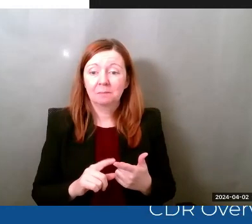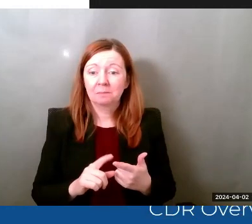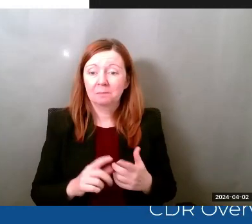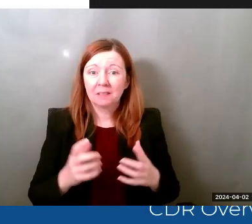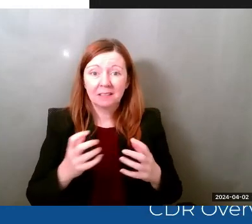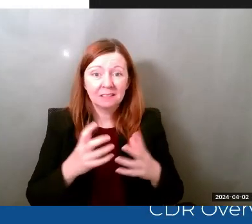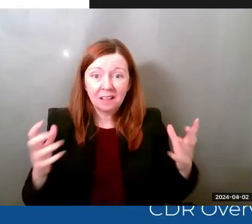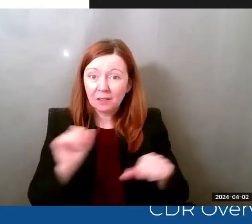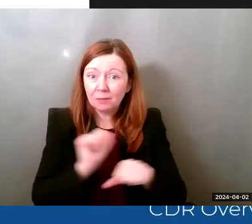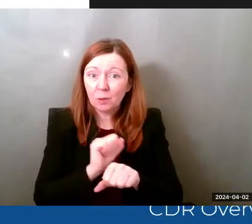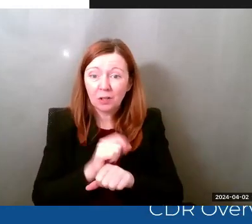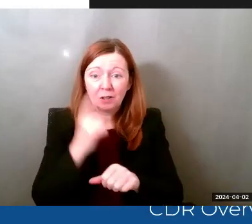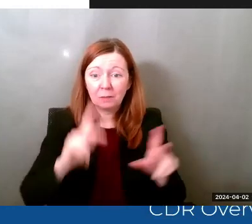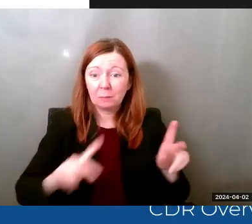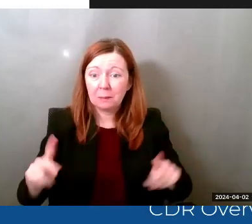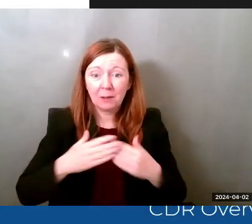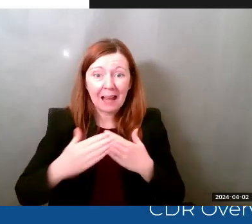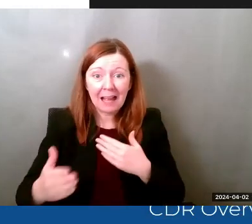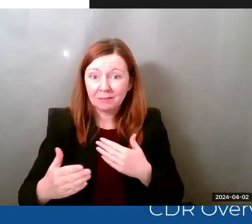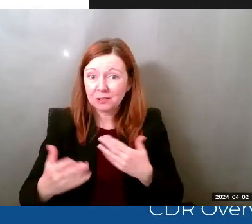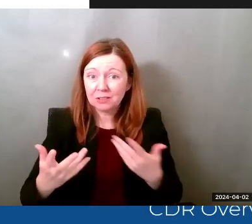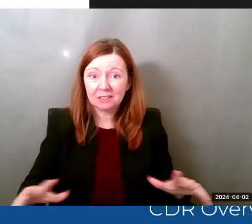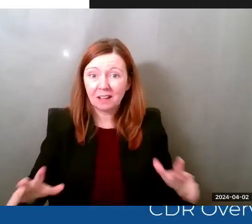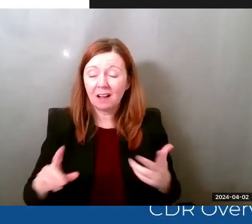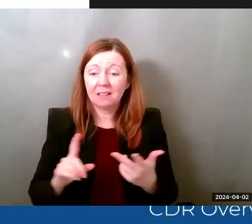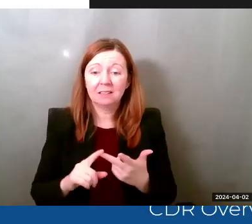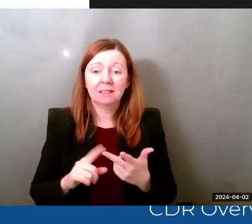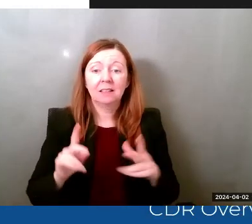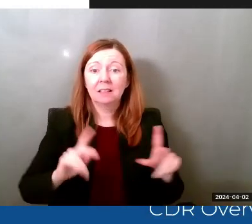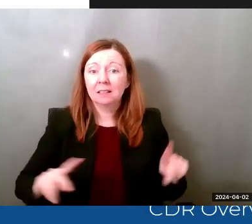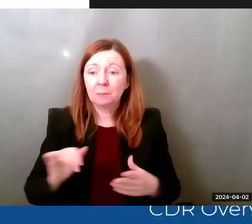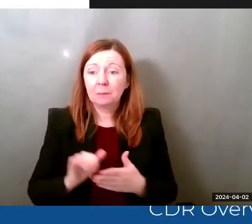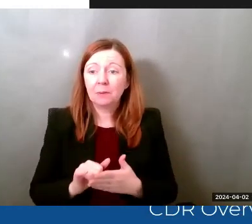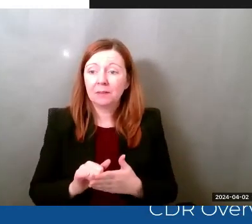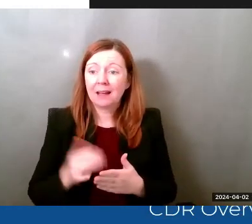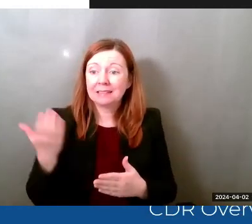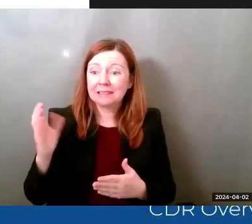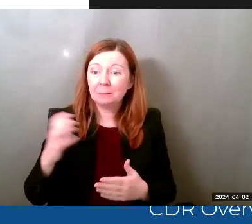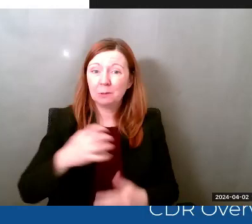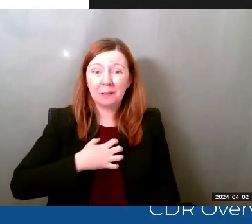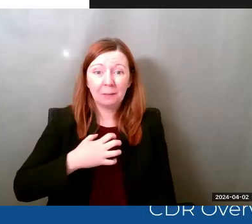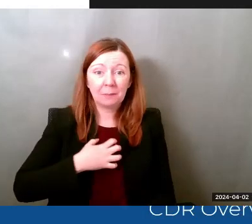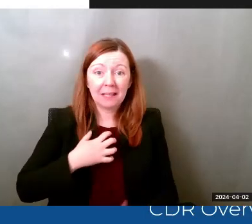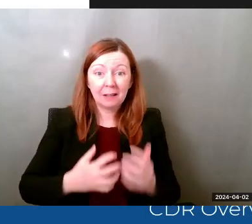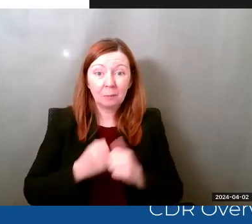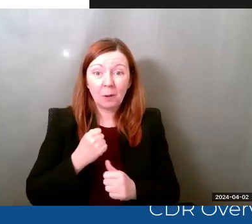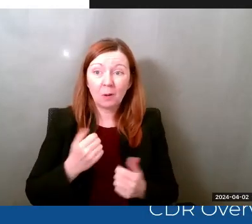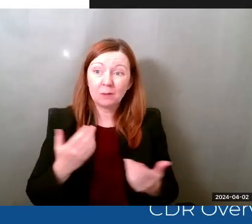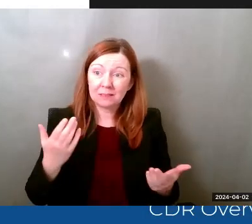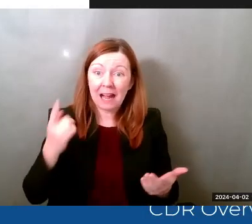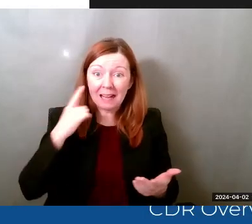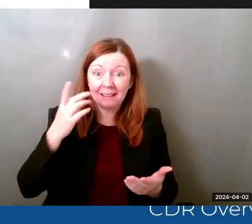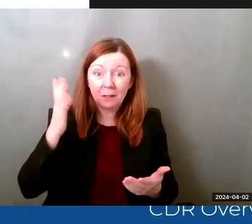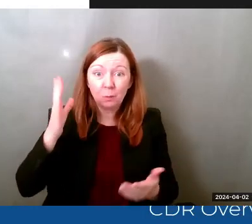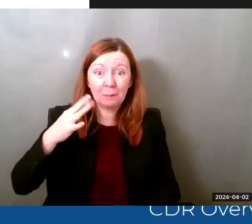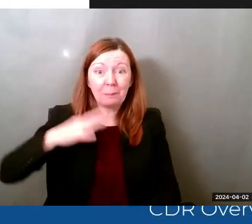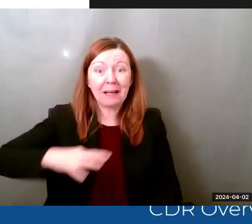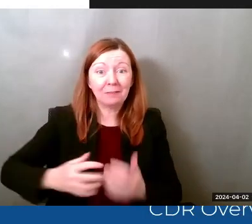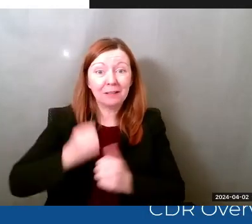ton of work for people after it's done. The people that seem to be complaining the most will probably benefit the